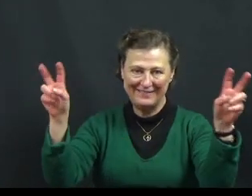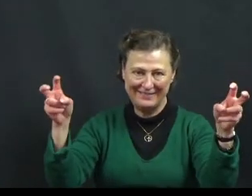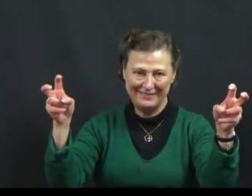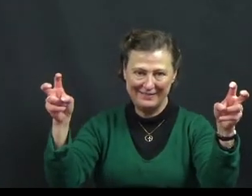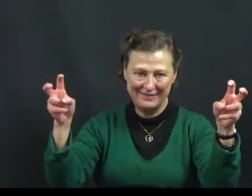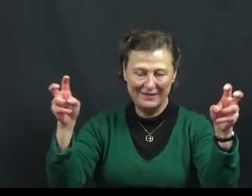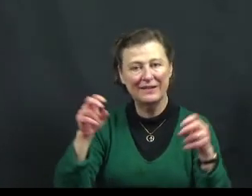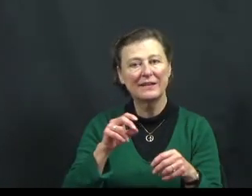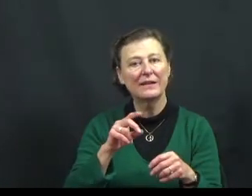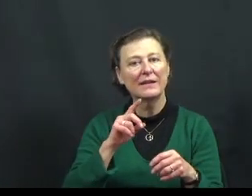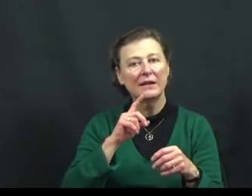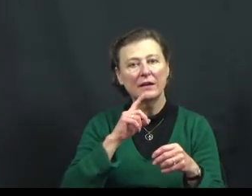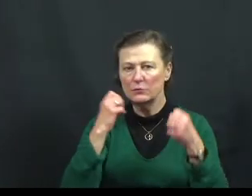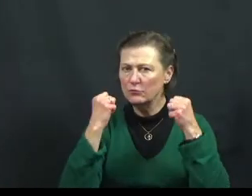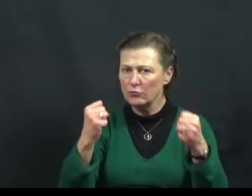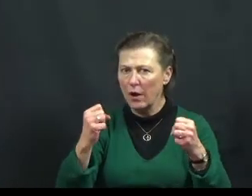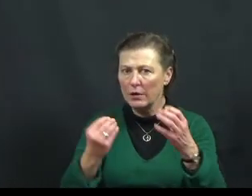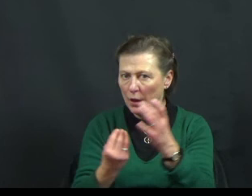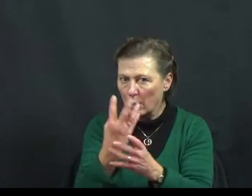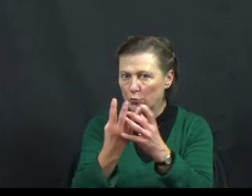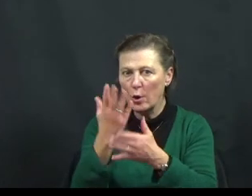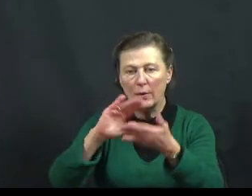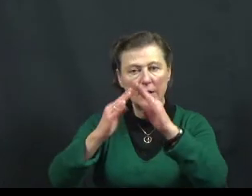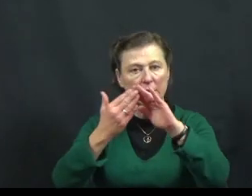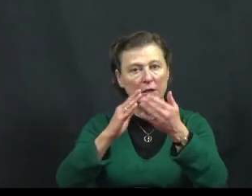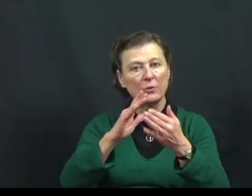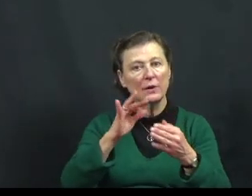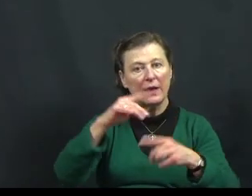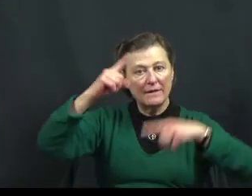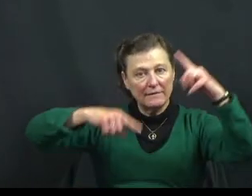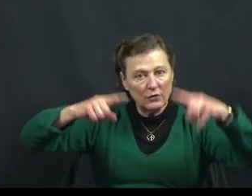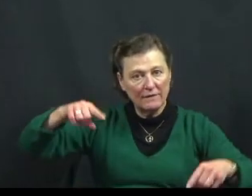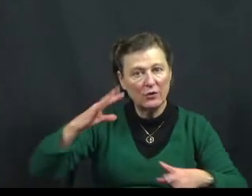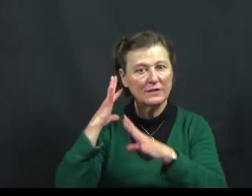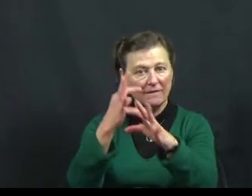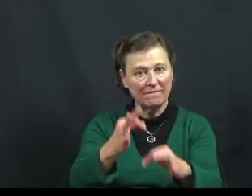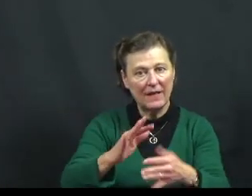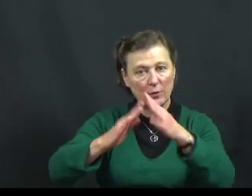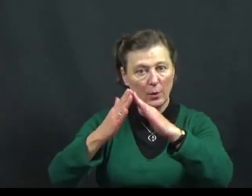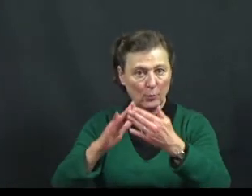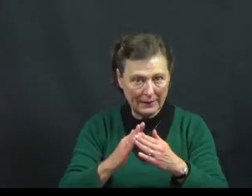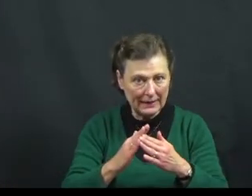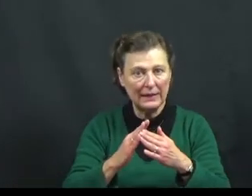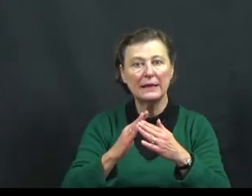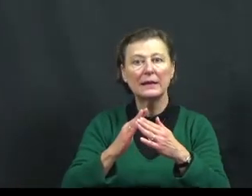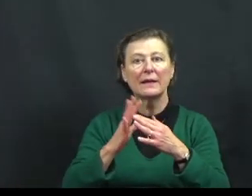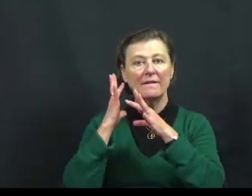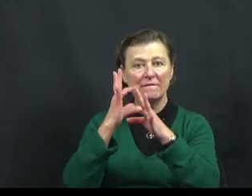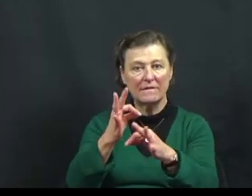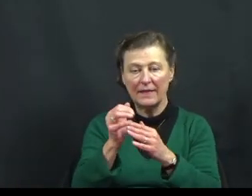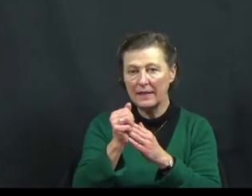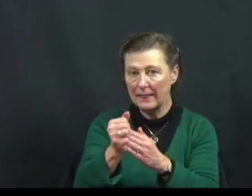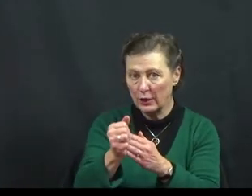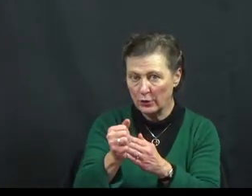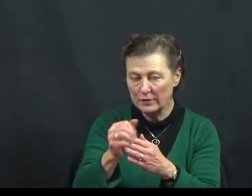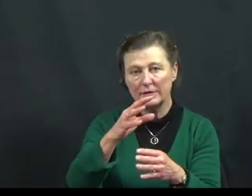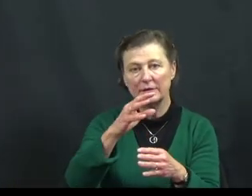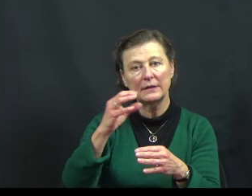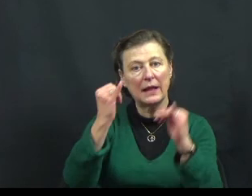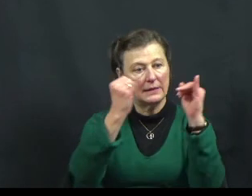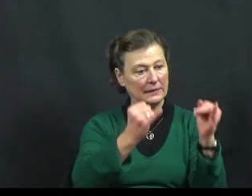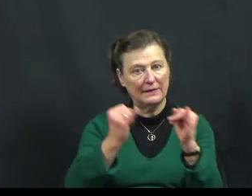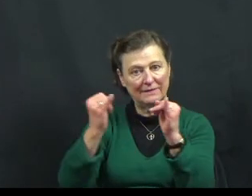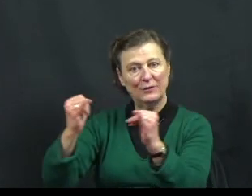IMIRJ is a vibrant and growing community of diverse faith communities, faith leaders, and